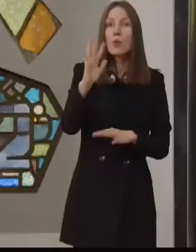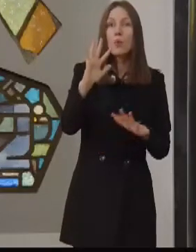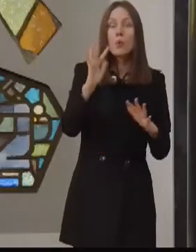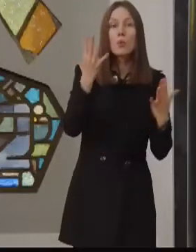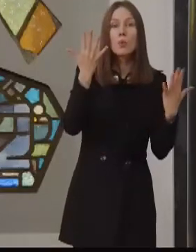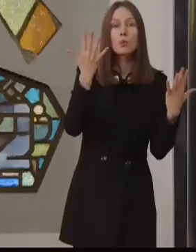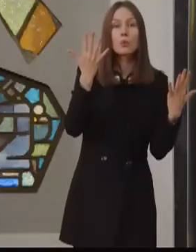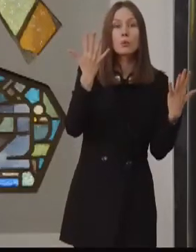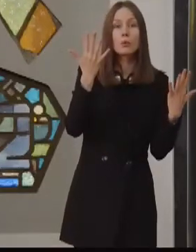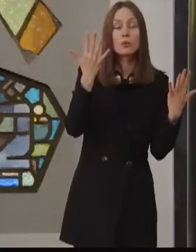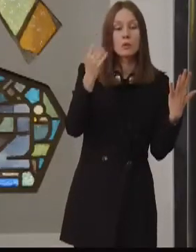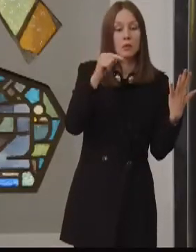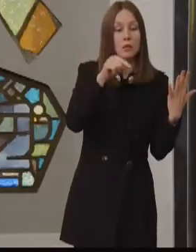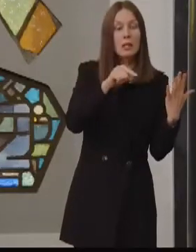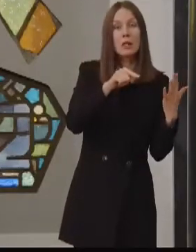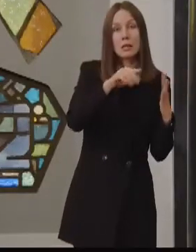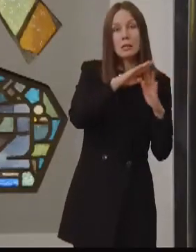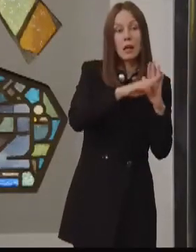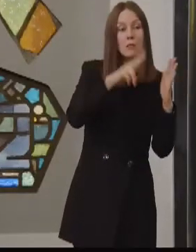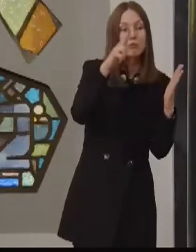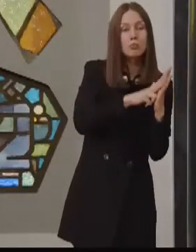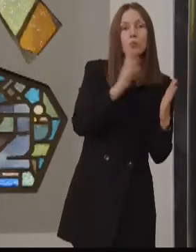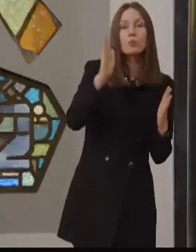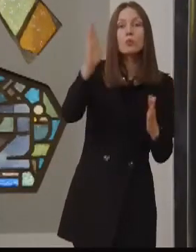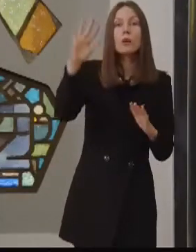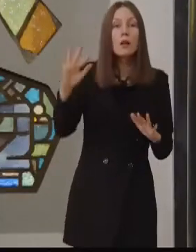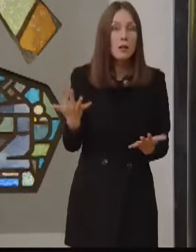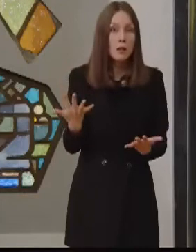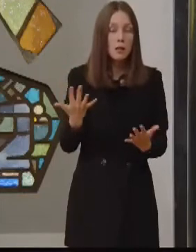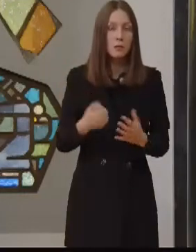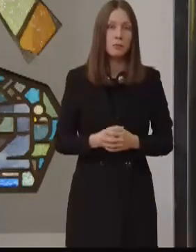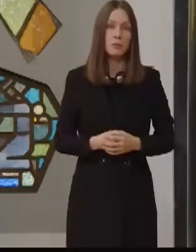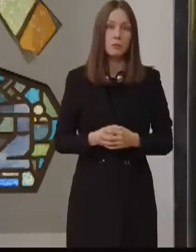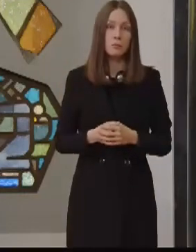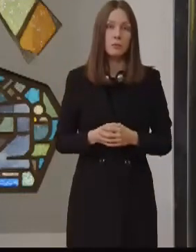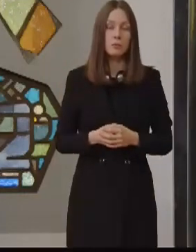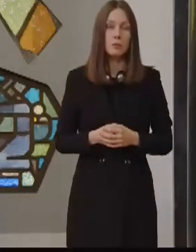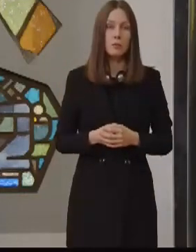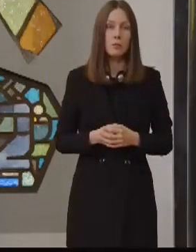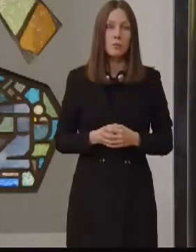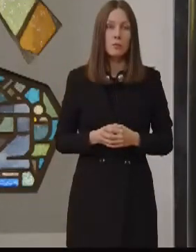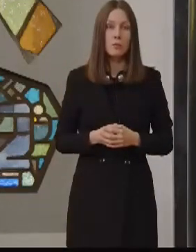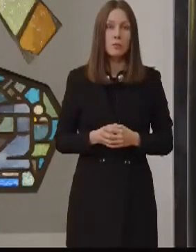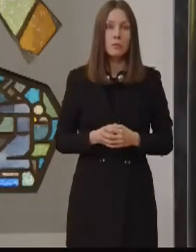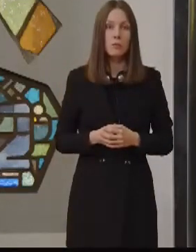to consider what would happen if one or another law was